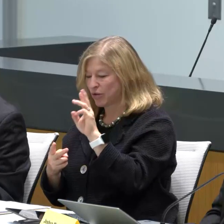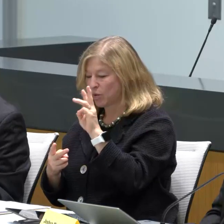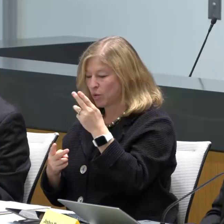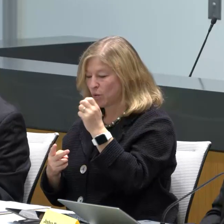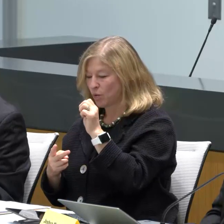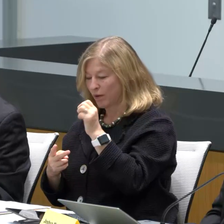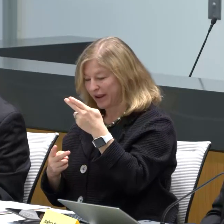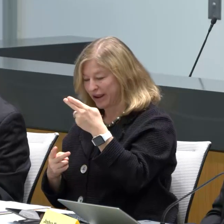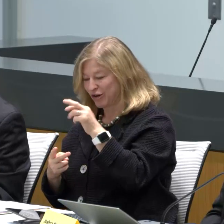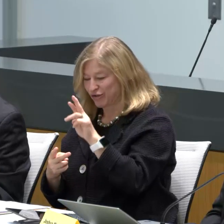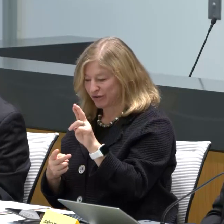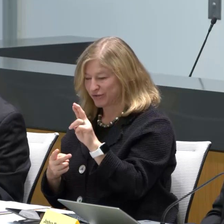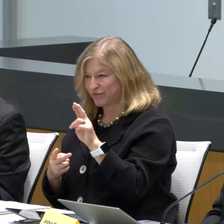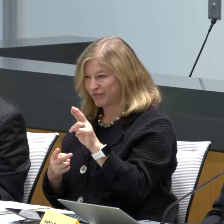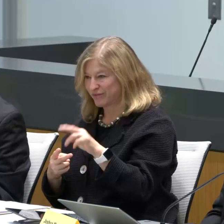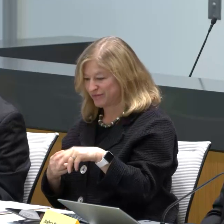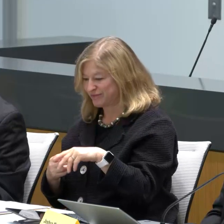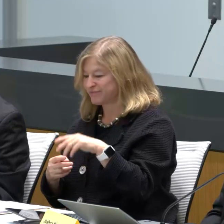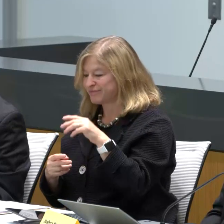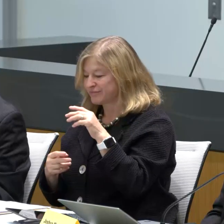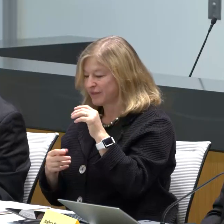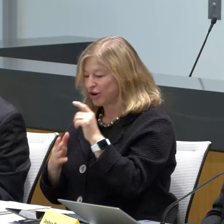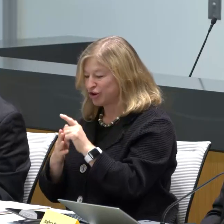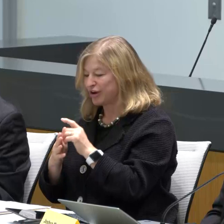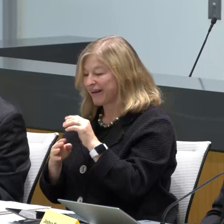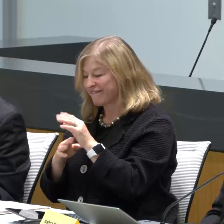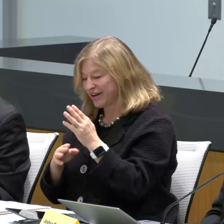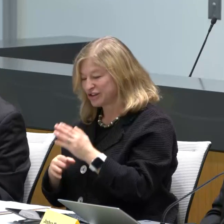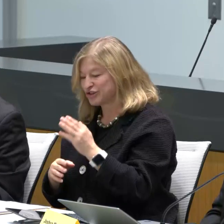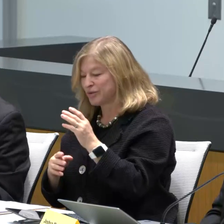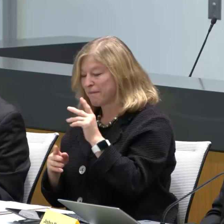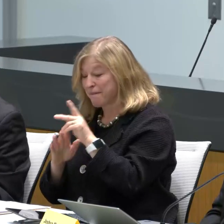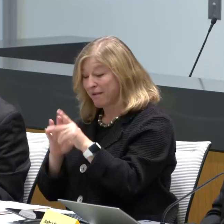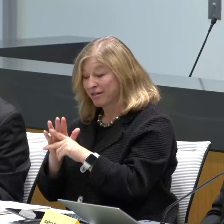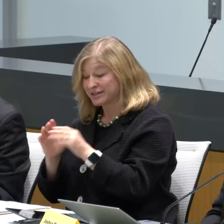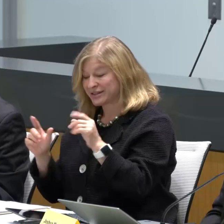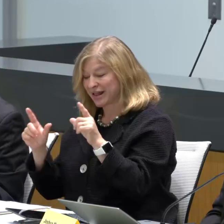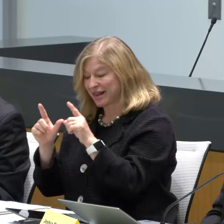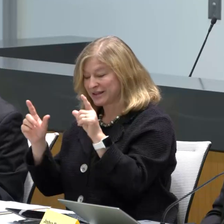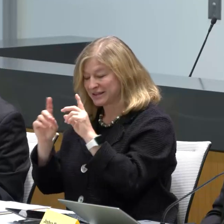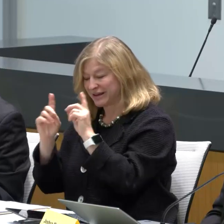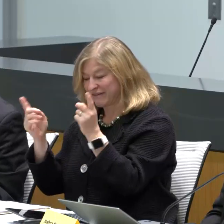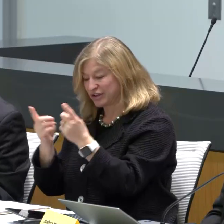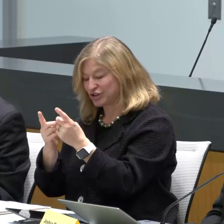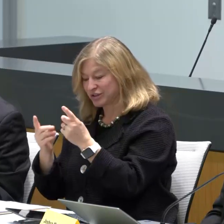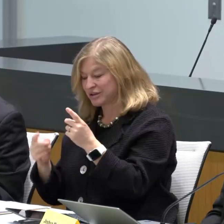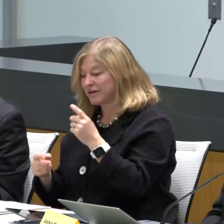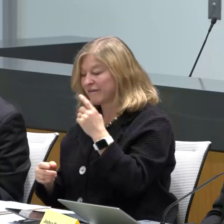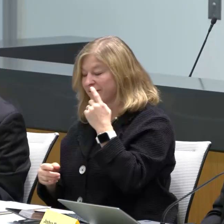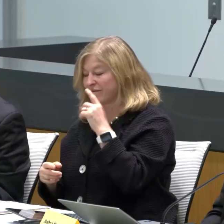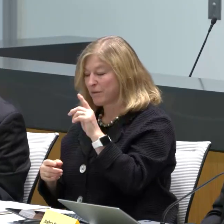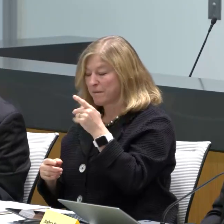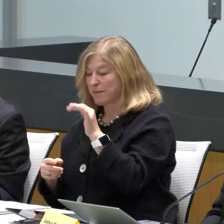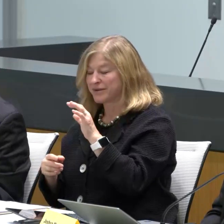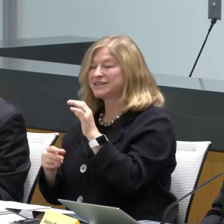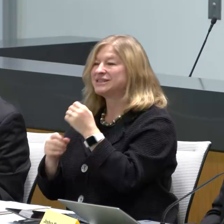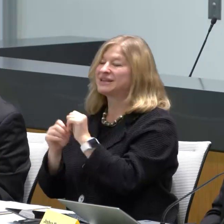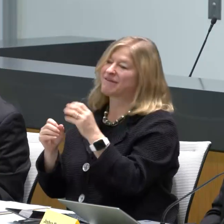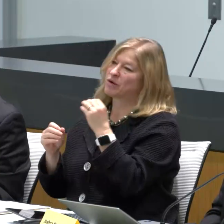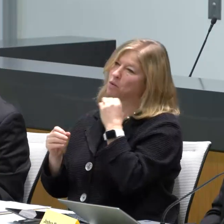Bureau. And we have Rachel Weir, an attorney advisor in the Policy and Licensing